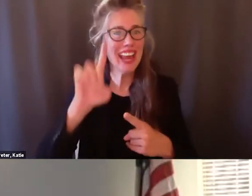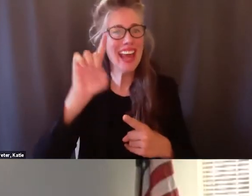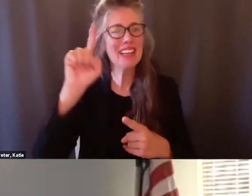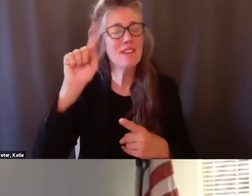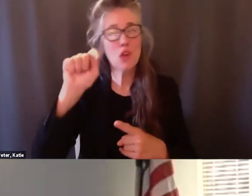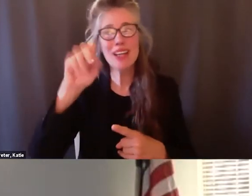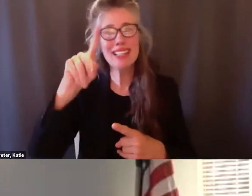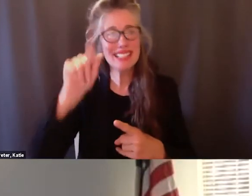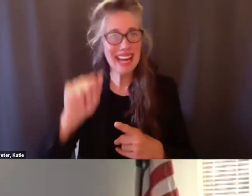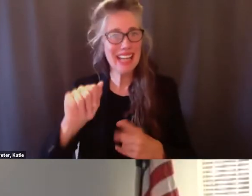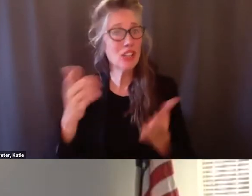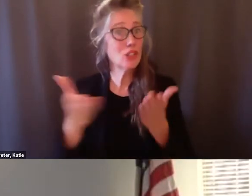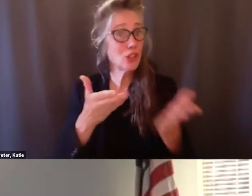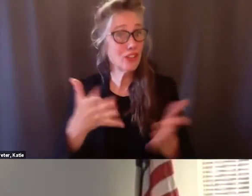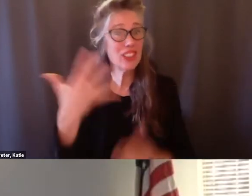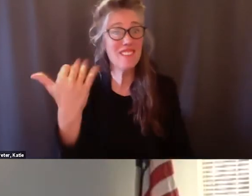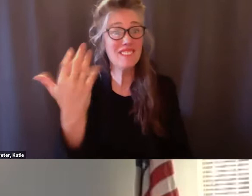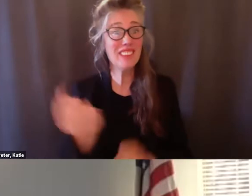of service.